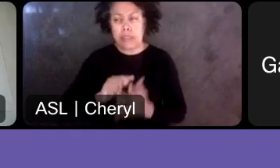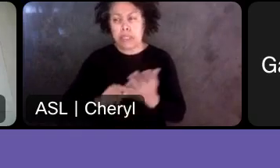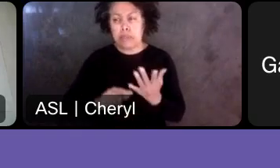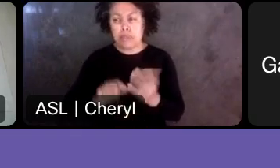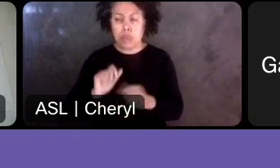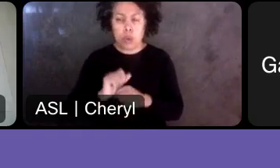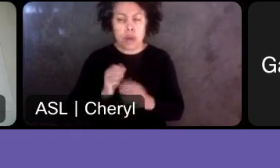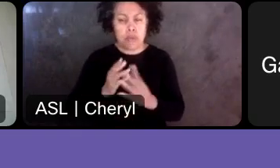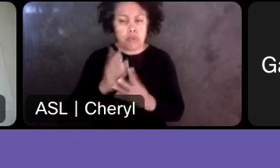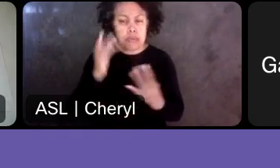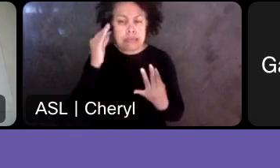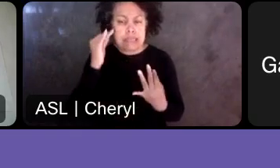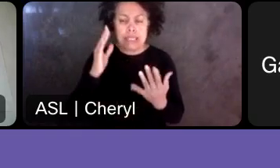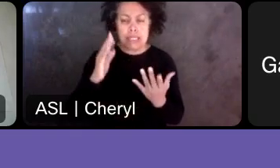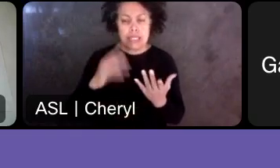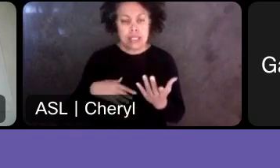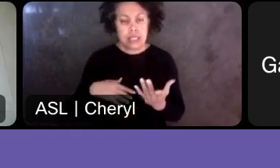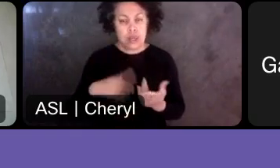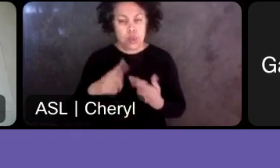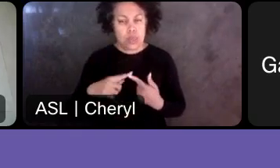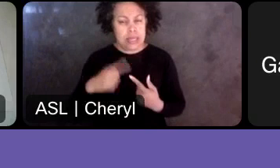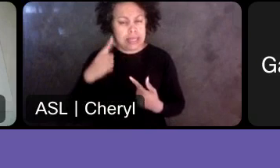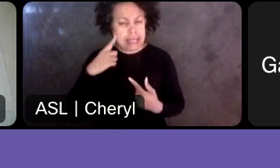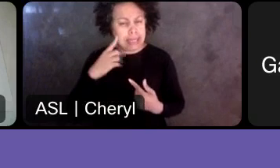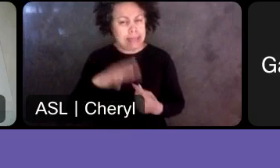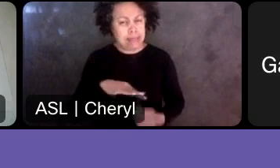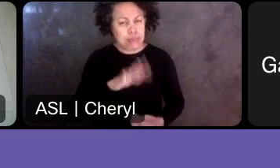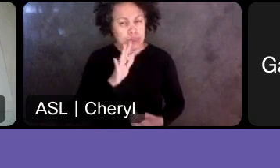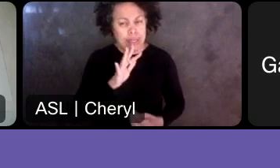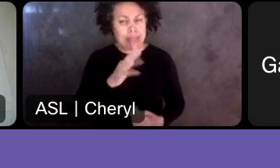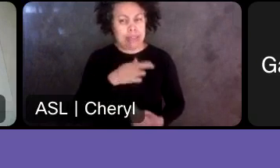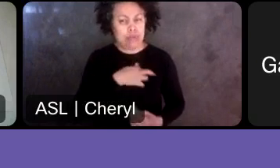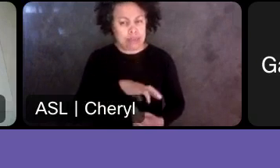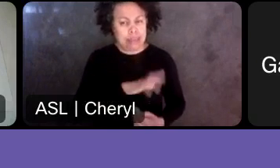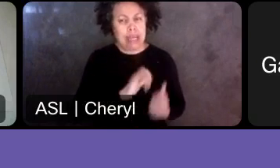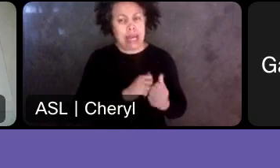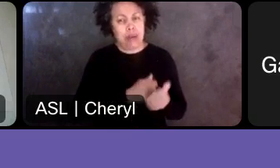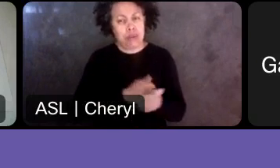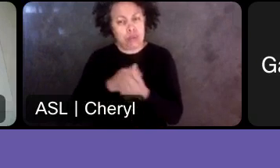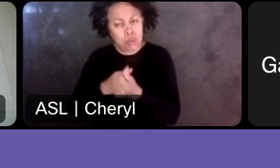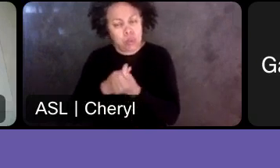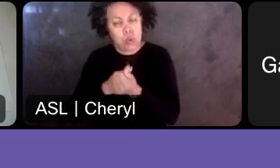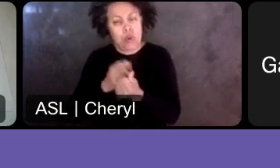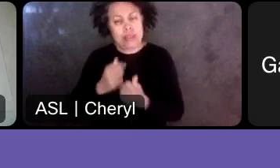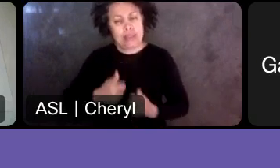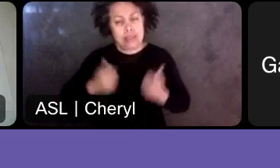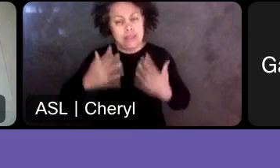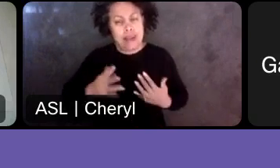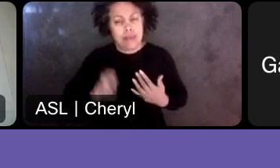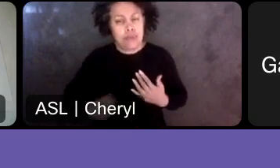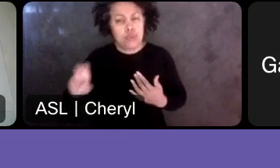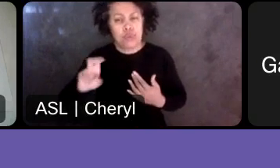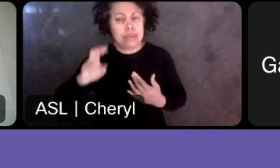to think about how does spirituality support a survivor's journey potentially.